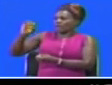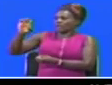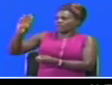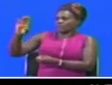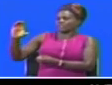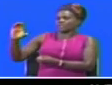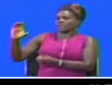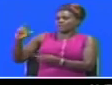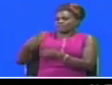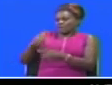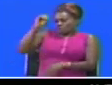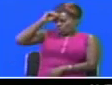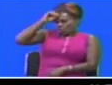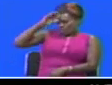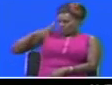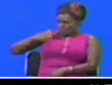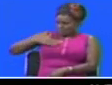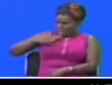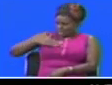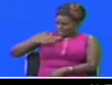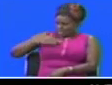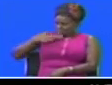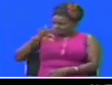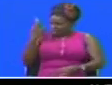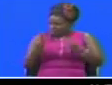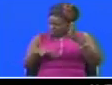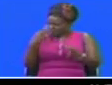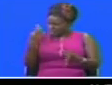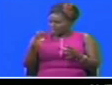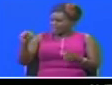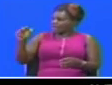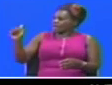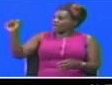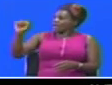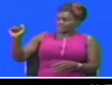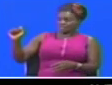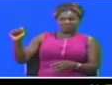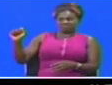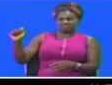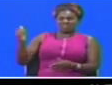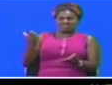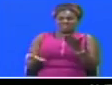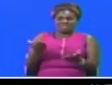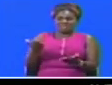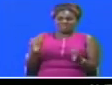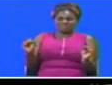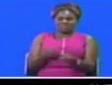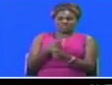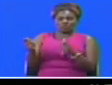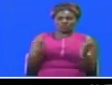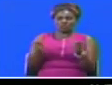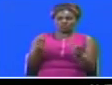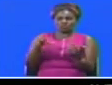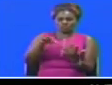But in my own analysis, I think even NASA may not be able to manage all the